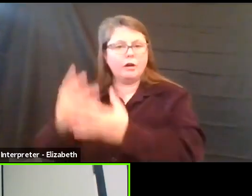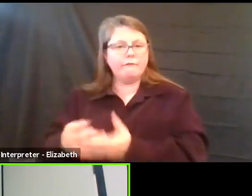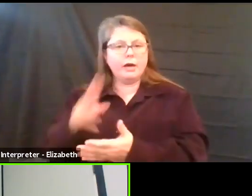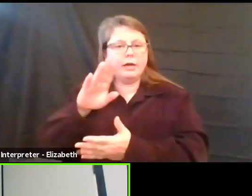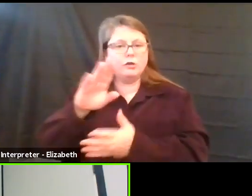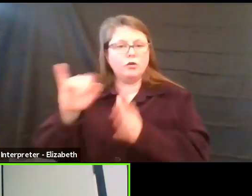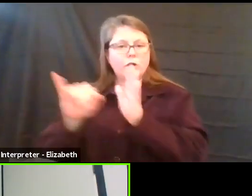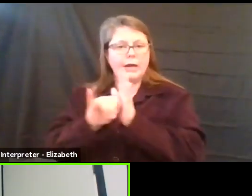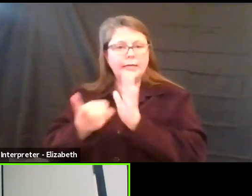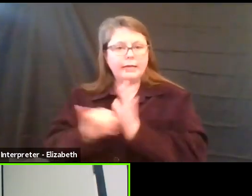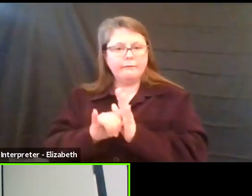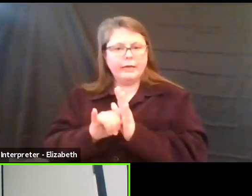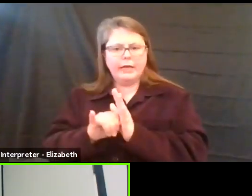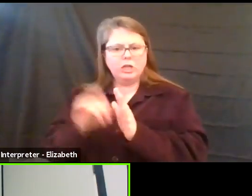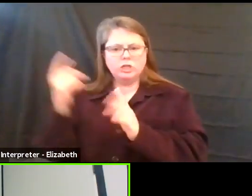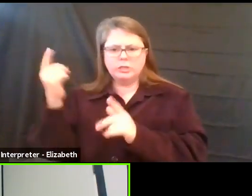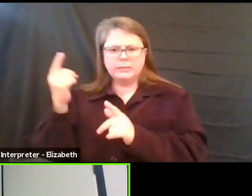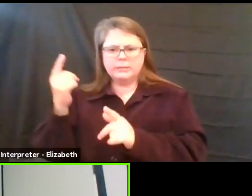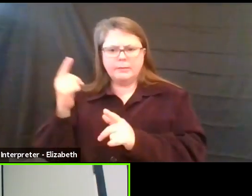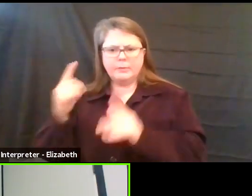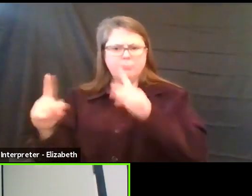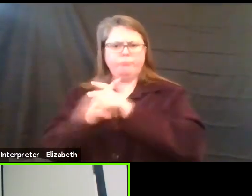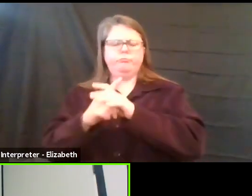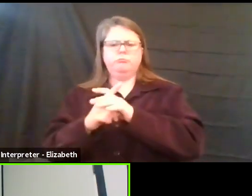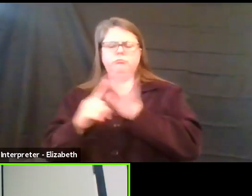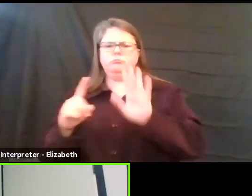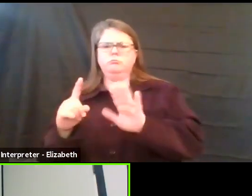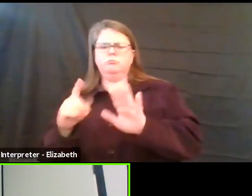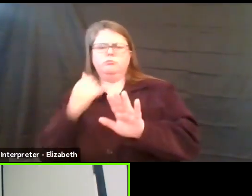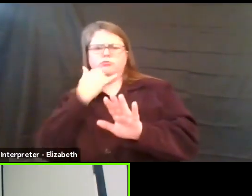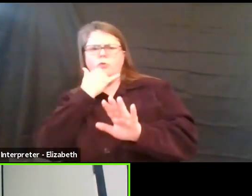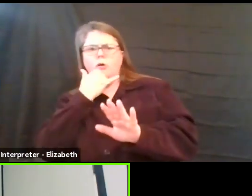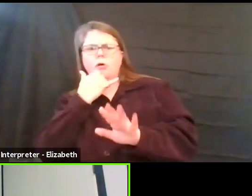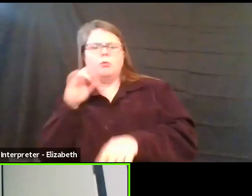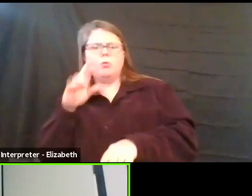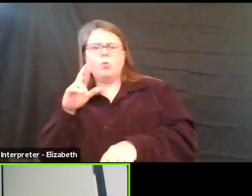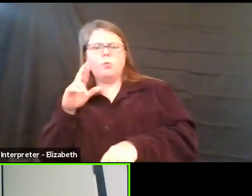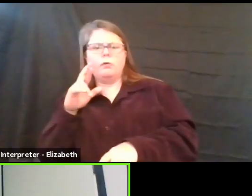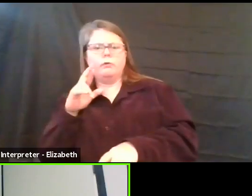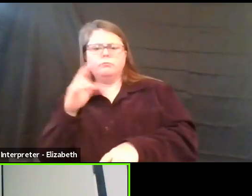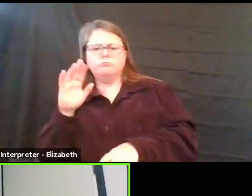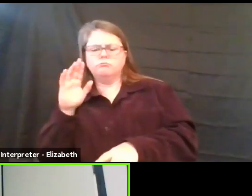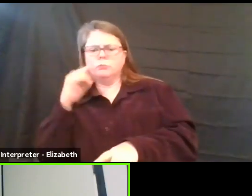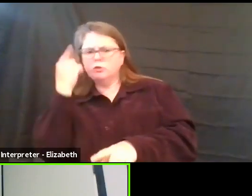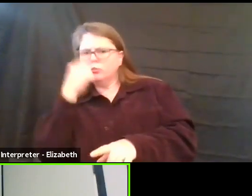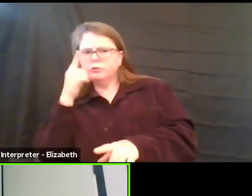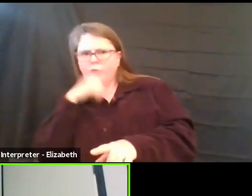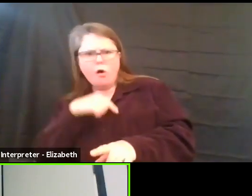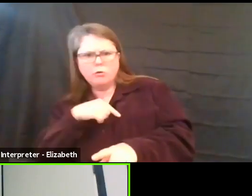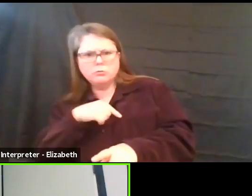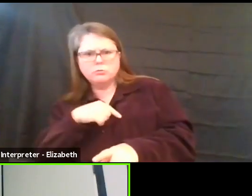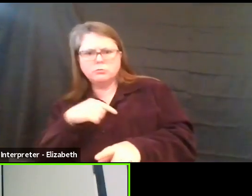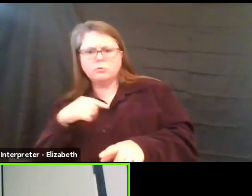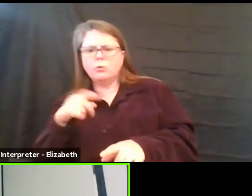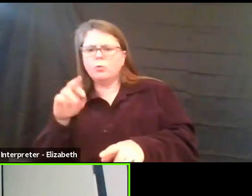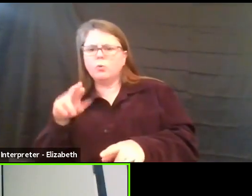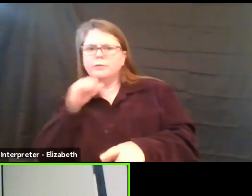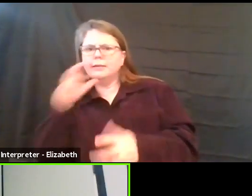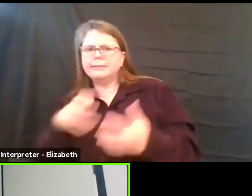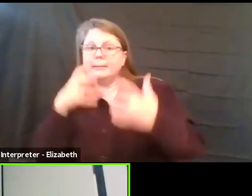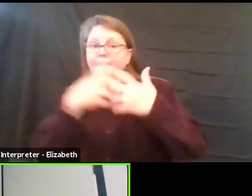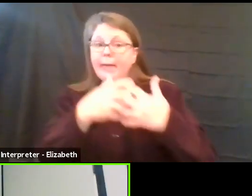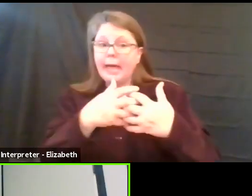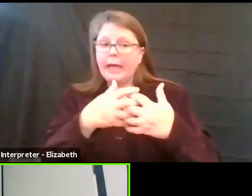software system, then you'll get a letter that says that you're not eligible because of the